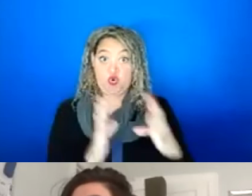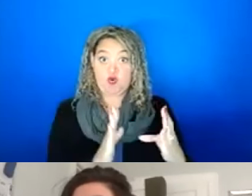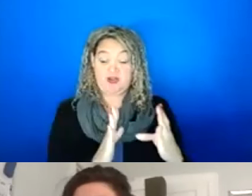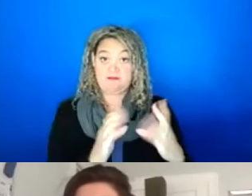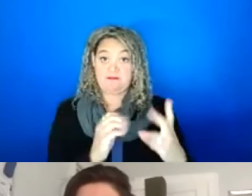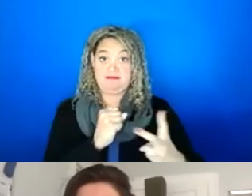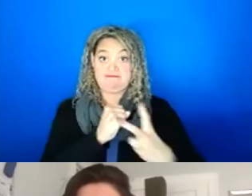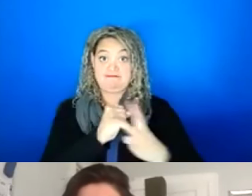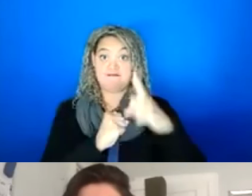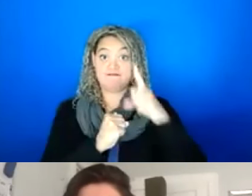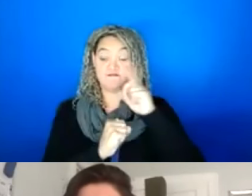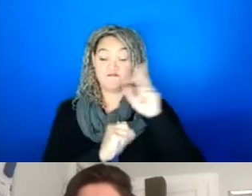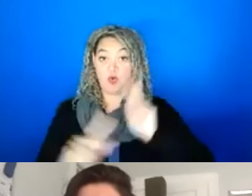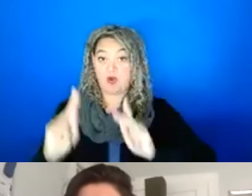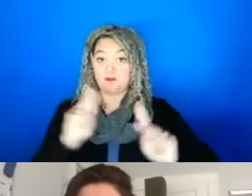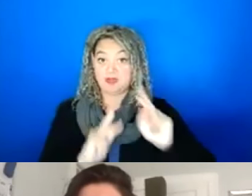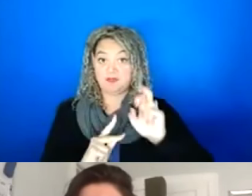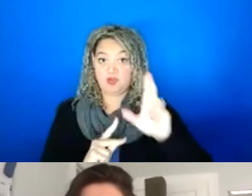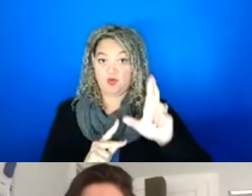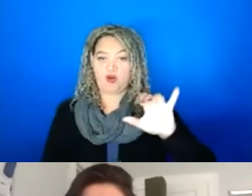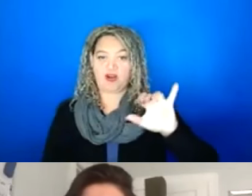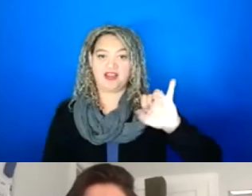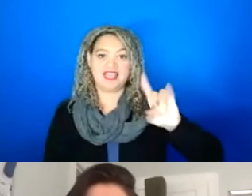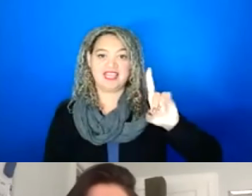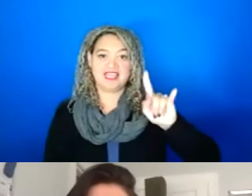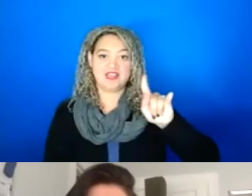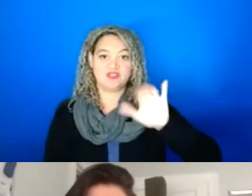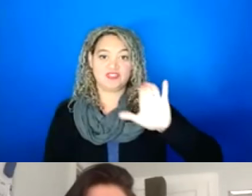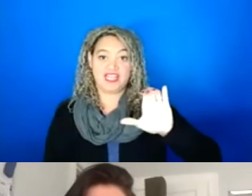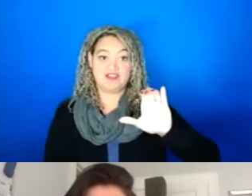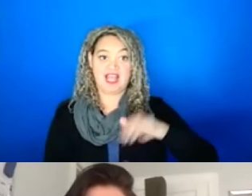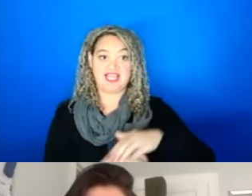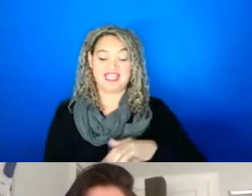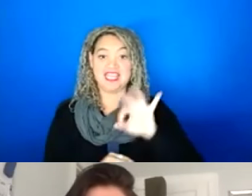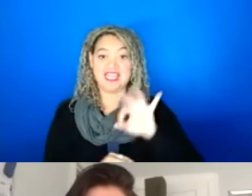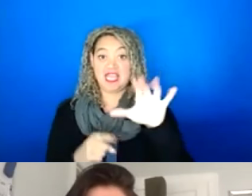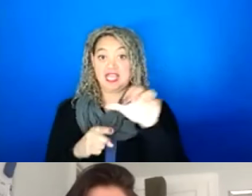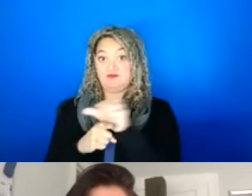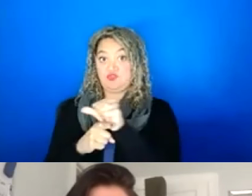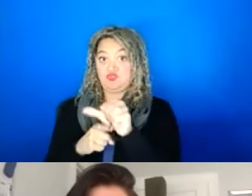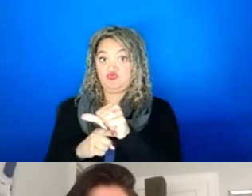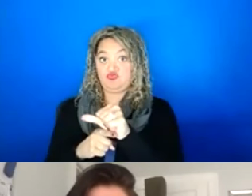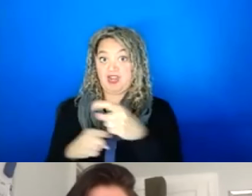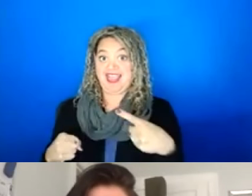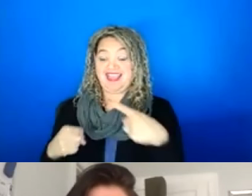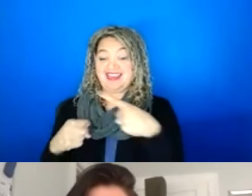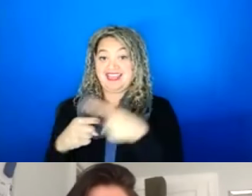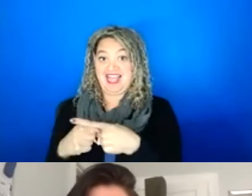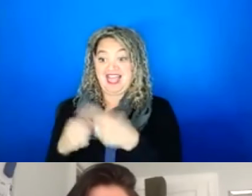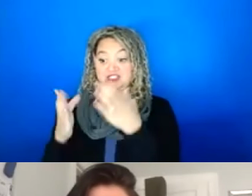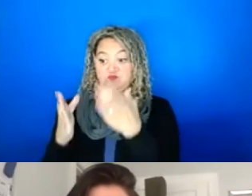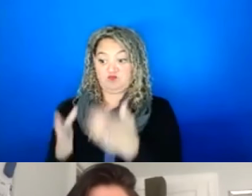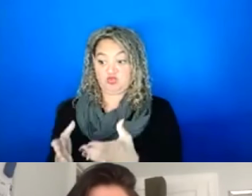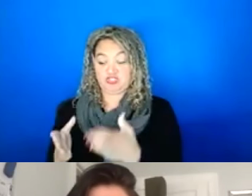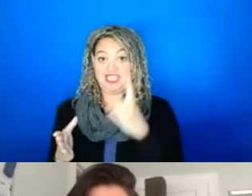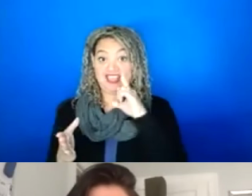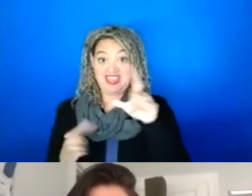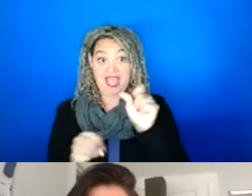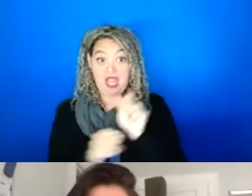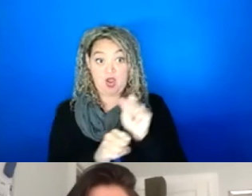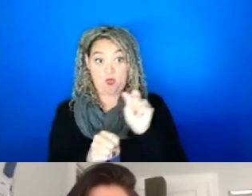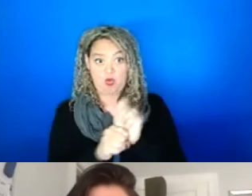across participants or idiosyncratic? That is, if you trained a cross-participant classifier, would it work? I had a very